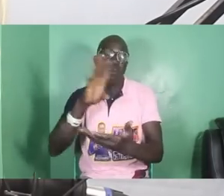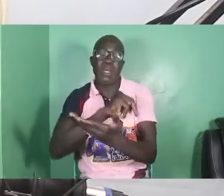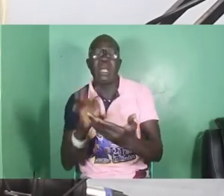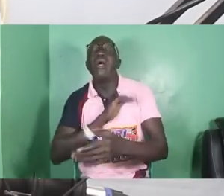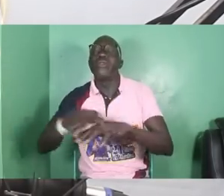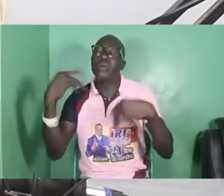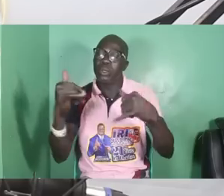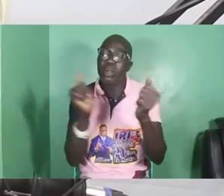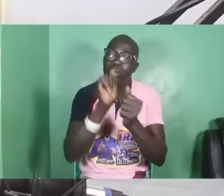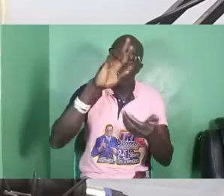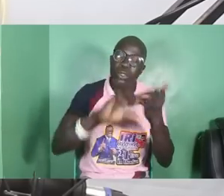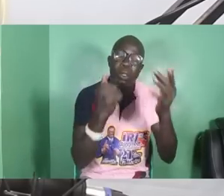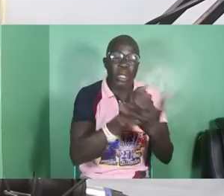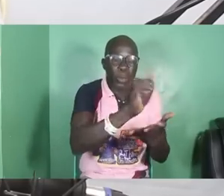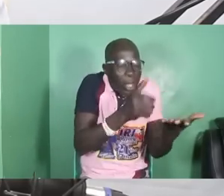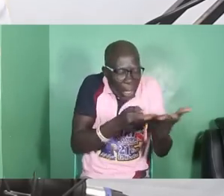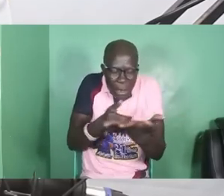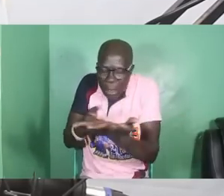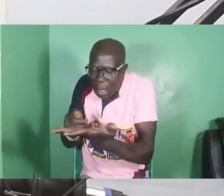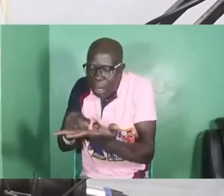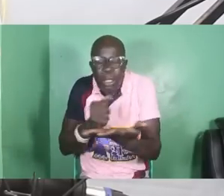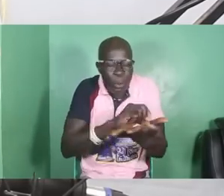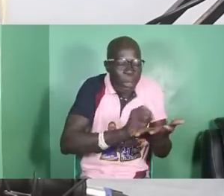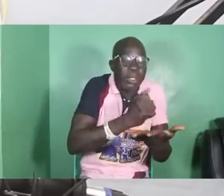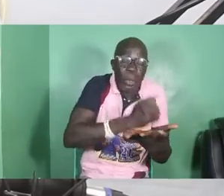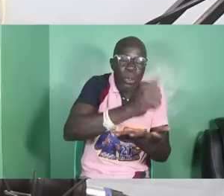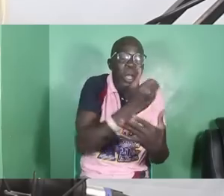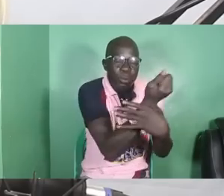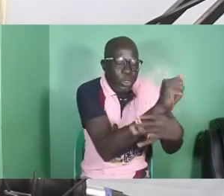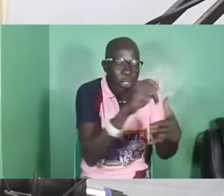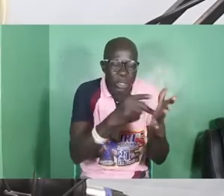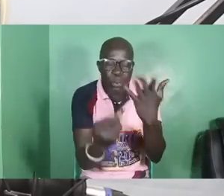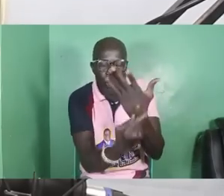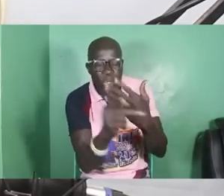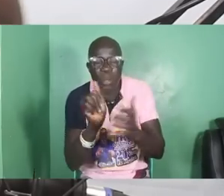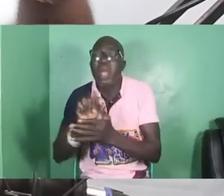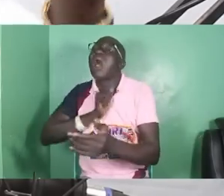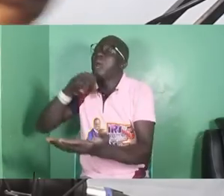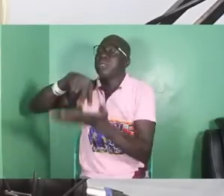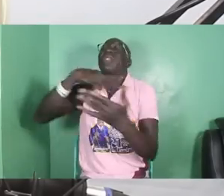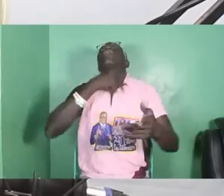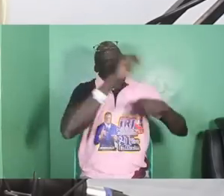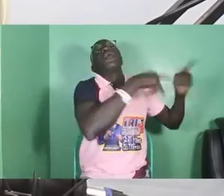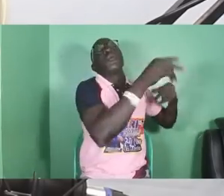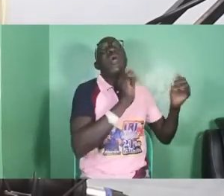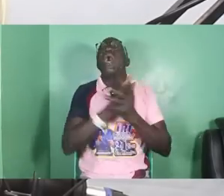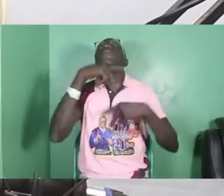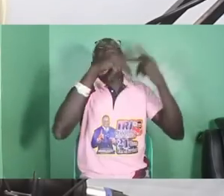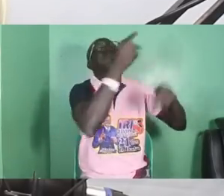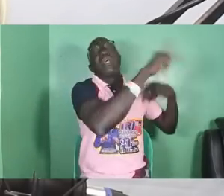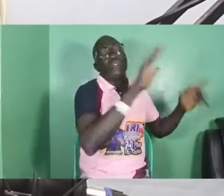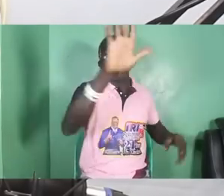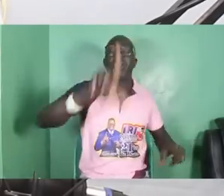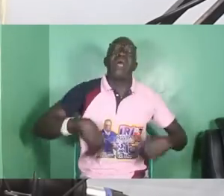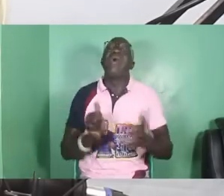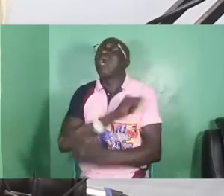If you are social media, don't joke with your name. Type of what I call it. Let it be written. Go there and share program. I go quicker. Go do a miko. I send a program. Go short tell them. I